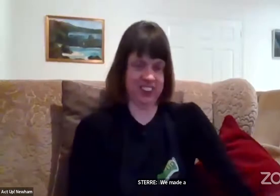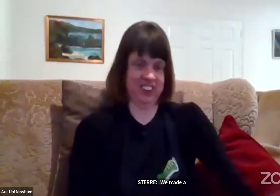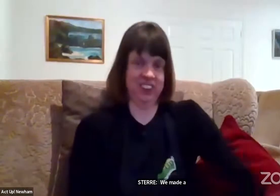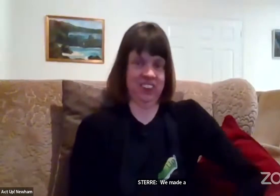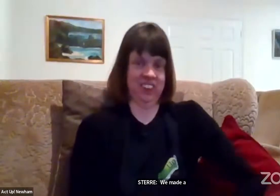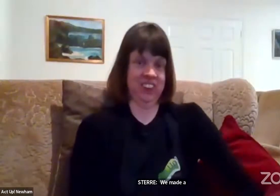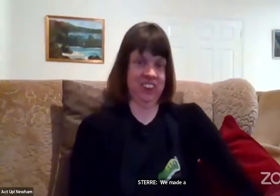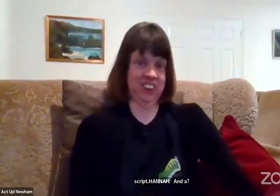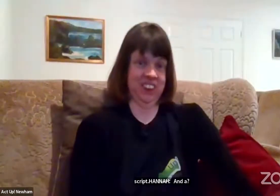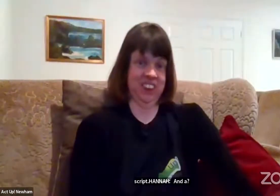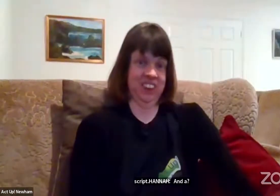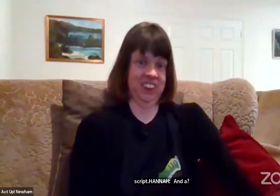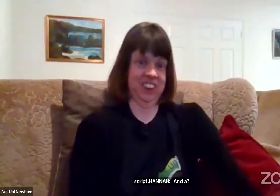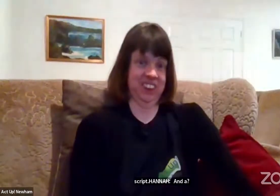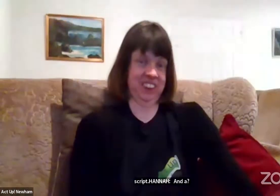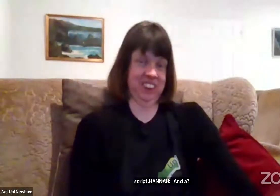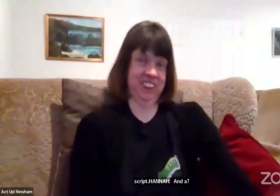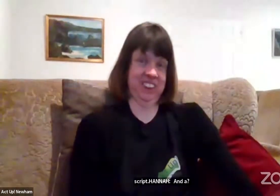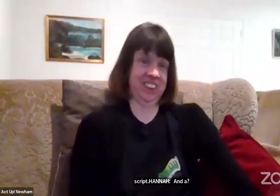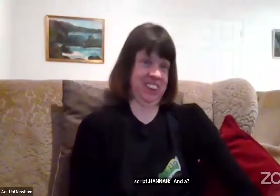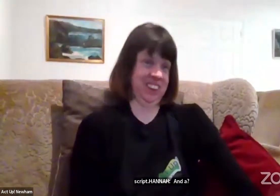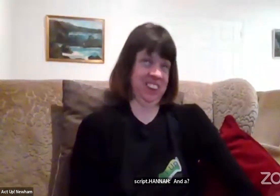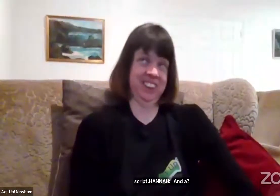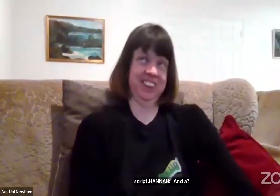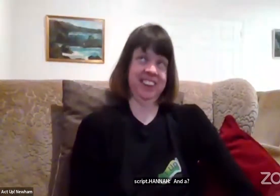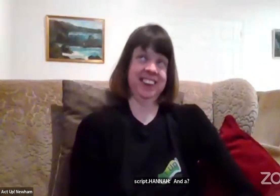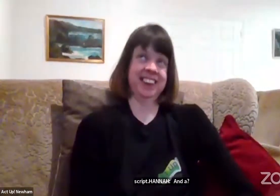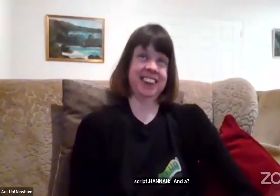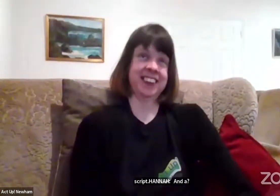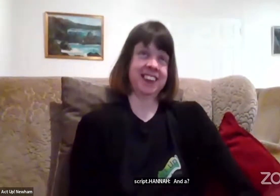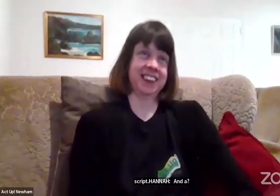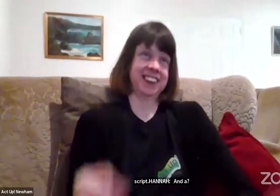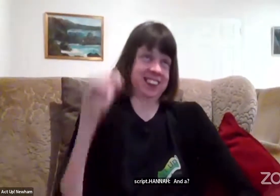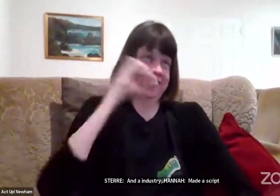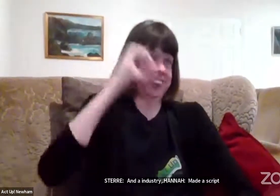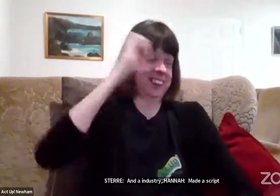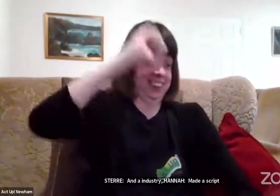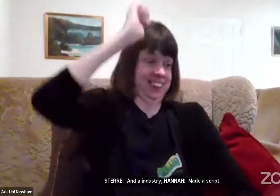a story. Made a script and a story. And what did we use? What do we make out of that?